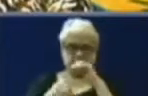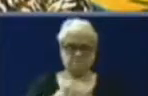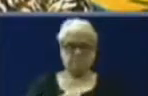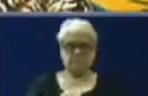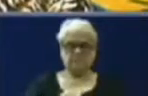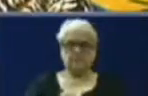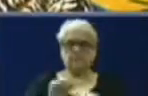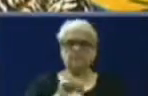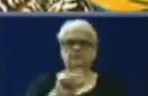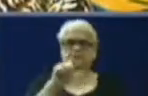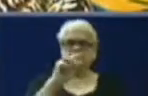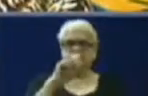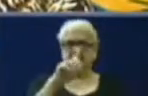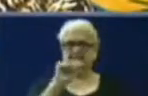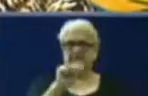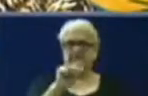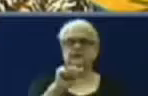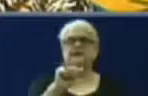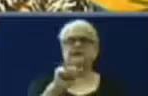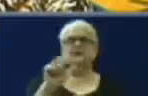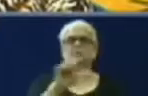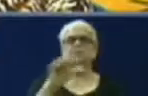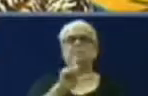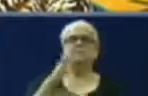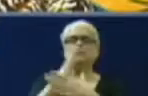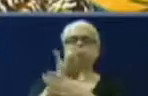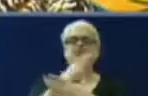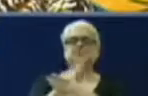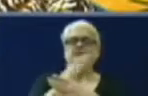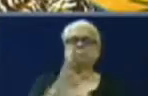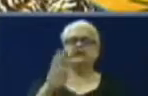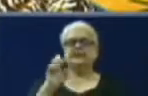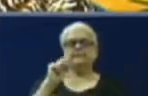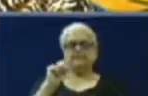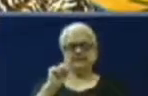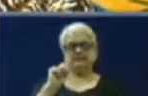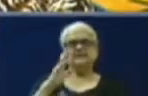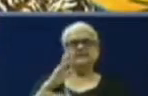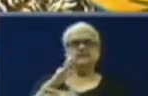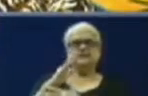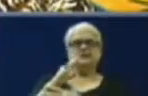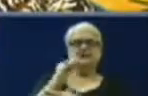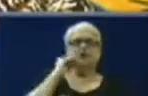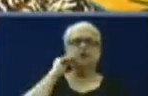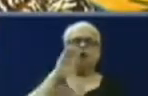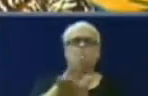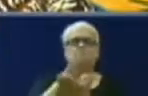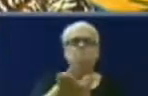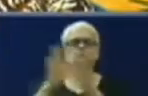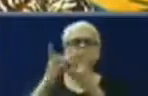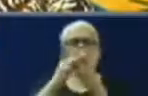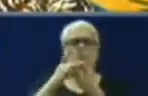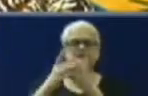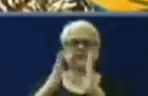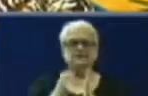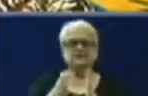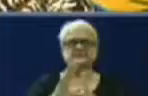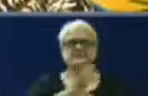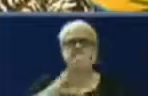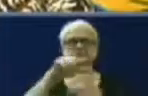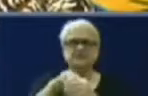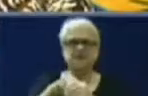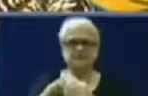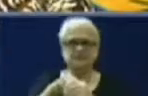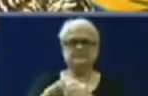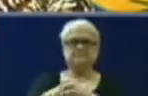with Linda Witt and Louisville Partnership and Ben Langley and with the program specialists and the homeschool coordinators and more, involving more of our